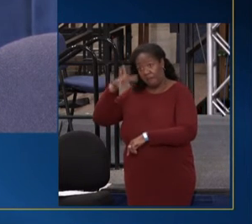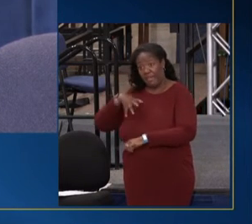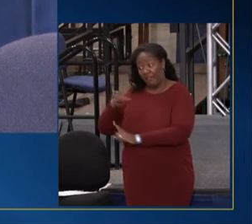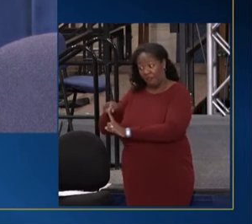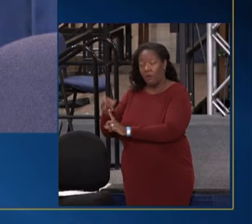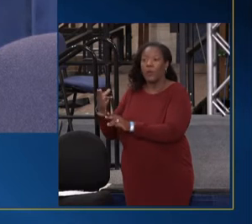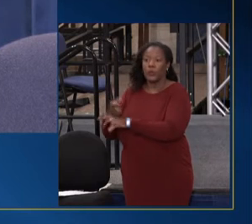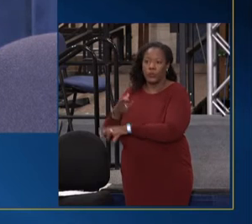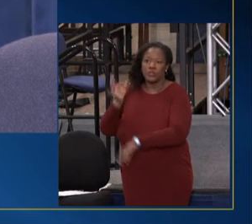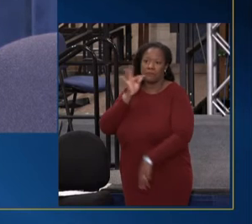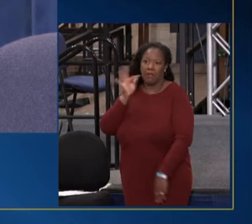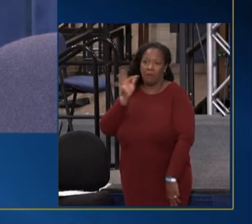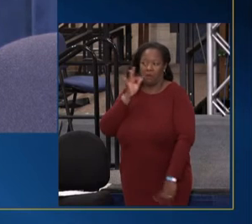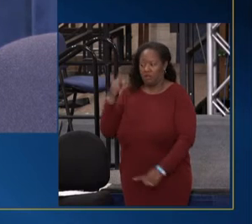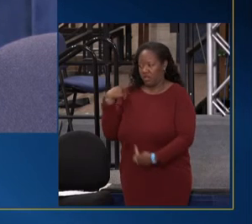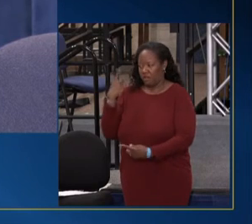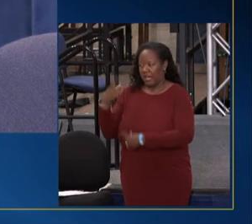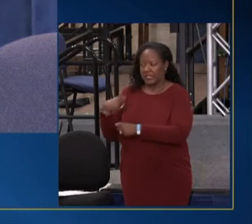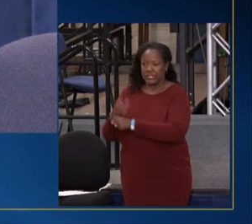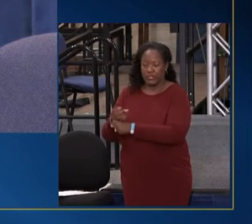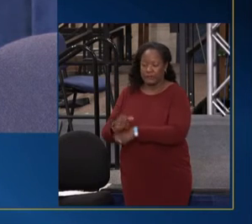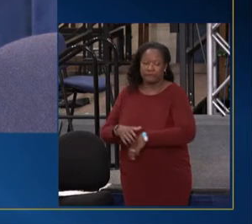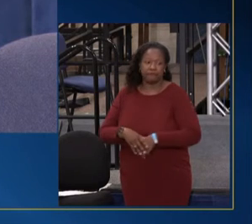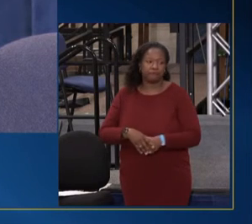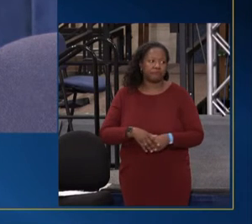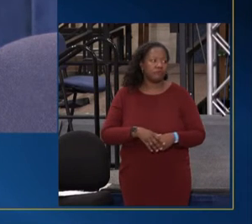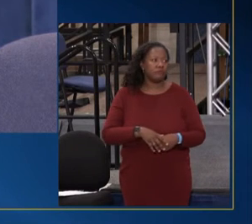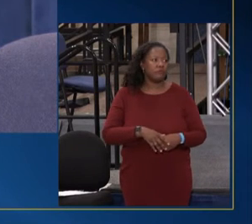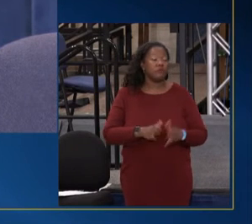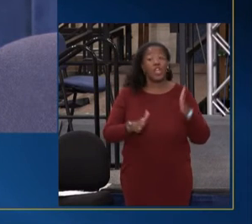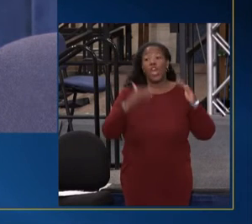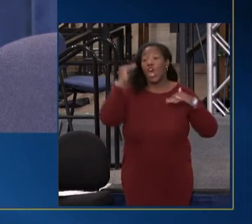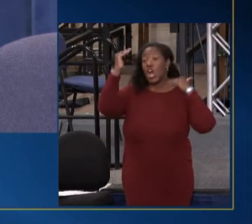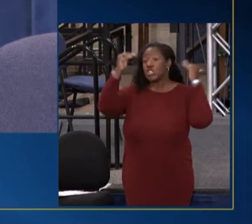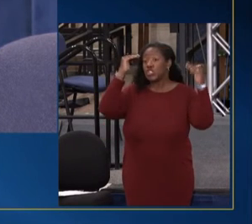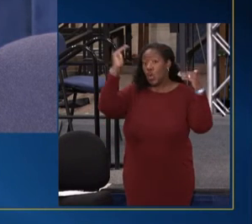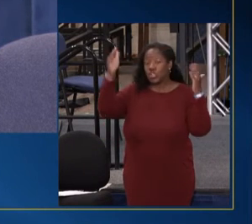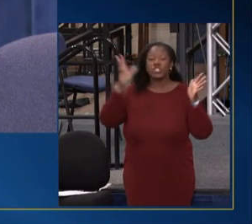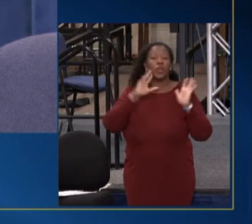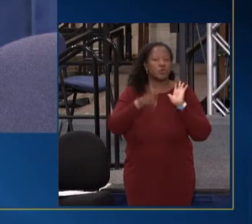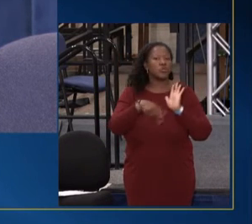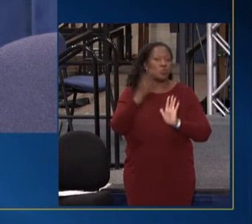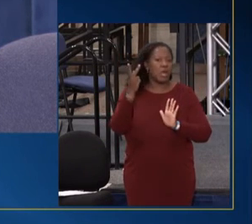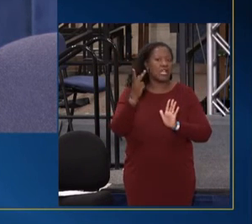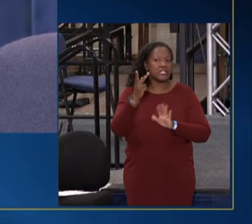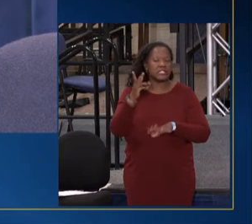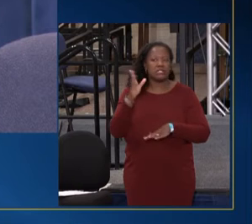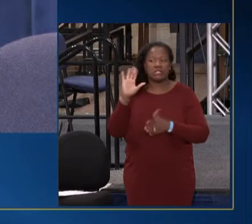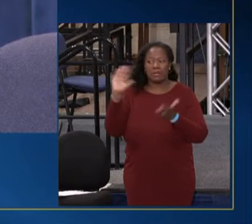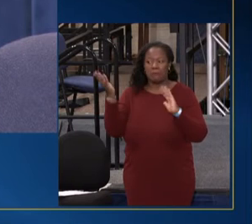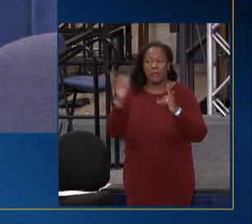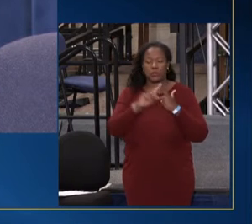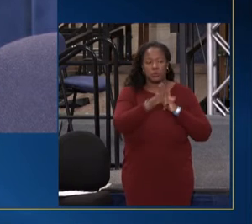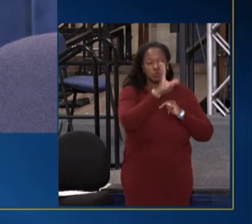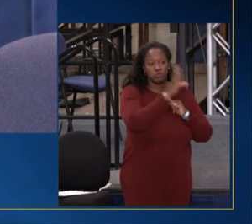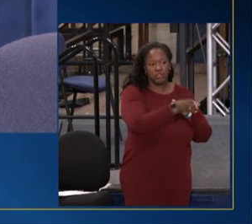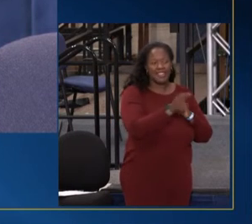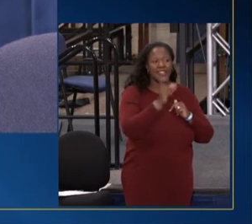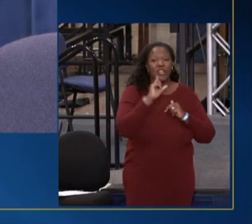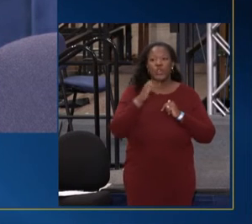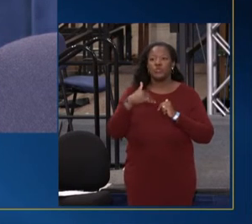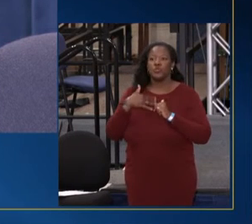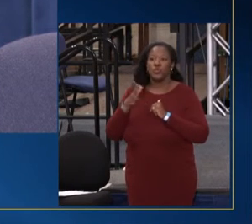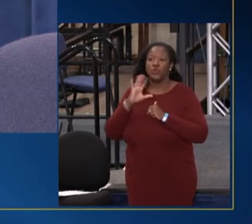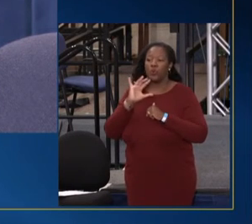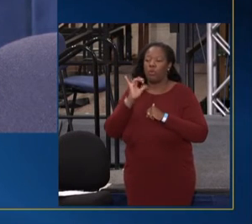used marijuana in the past year. Sexual minority adults were at least as twice as likely as straight adults to have misused